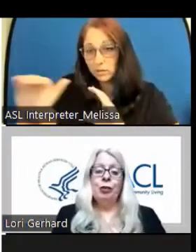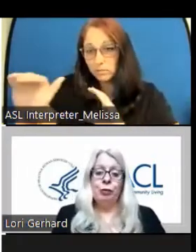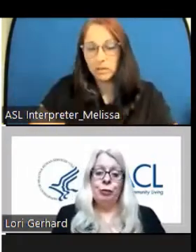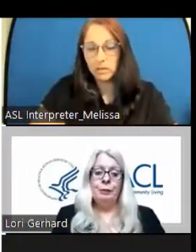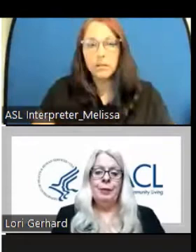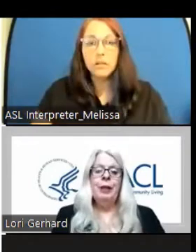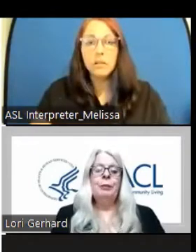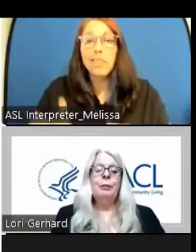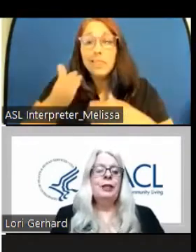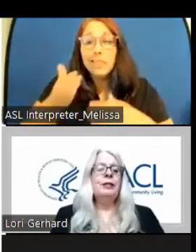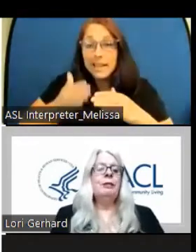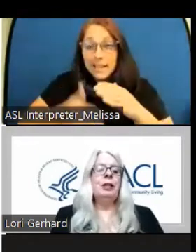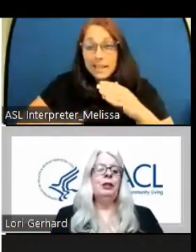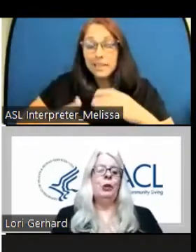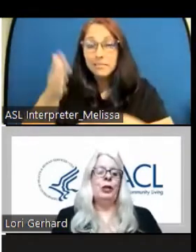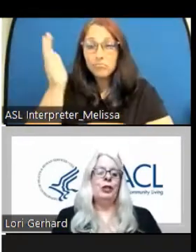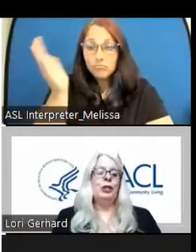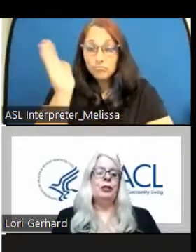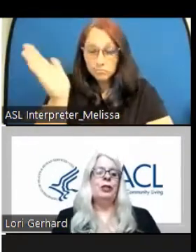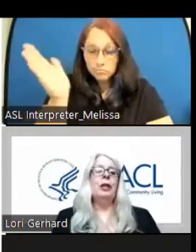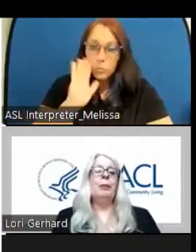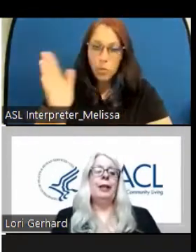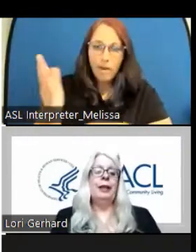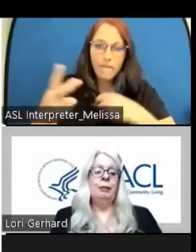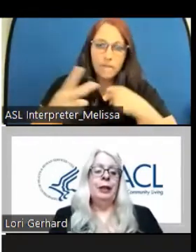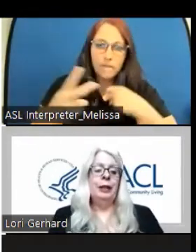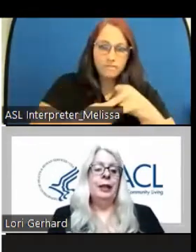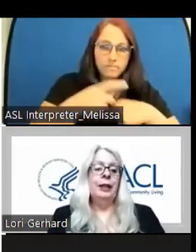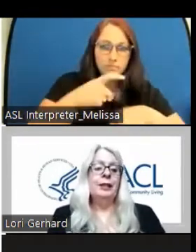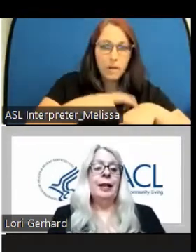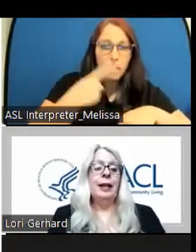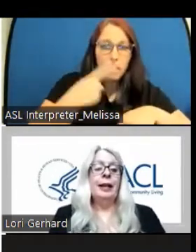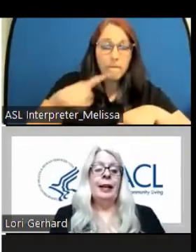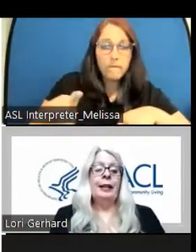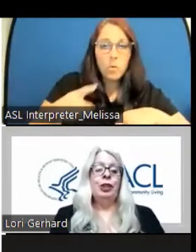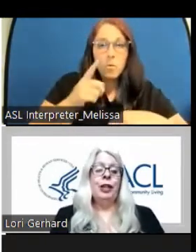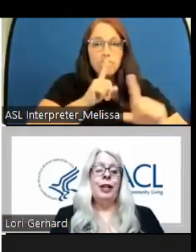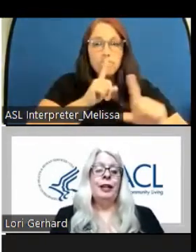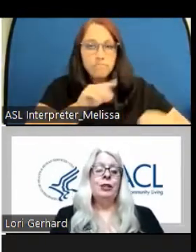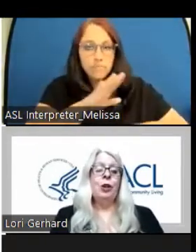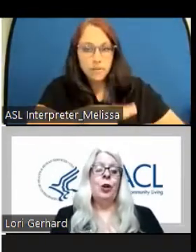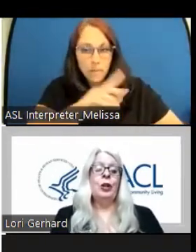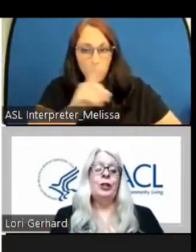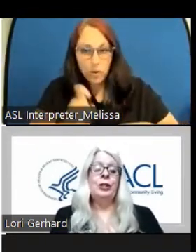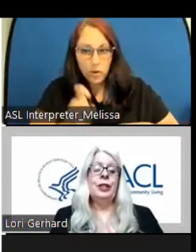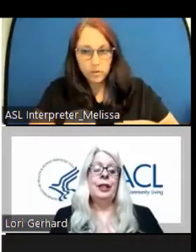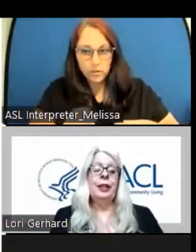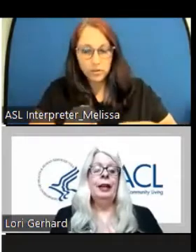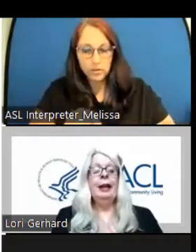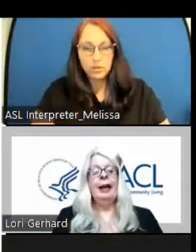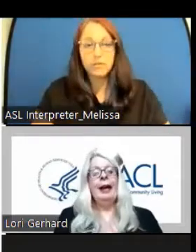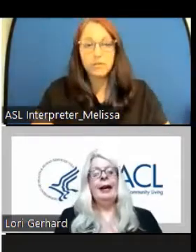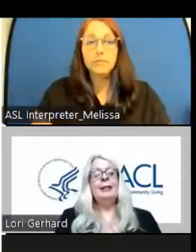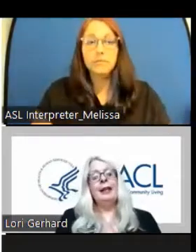live stream, please submit your questions by emailing us at